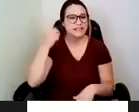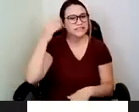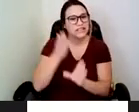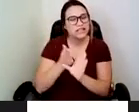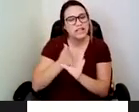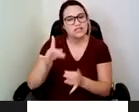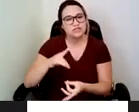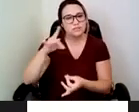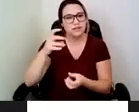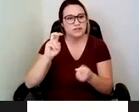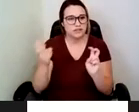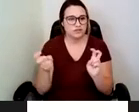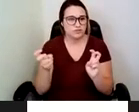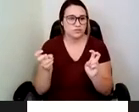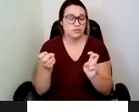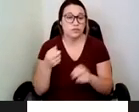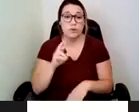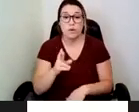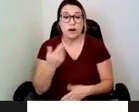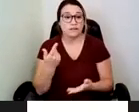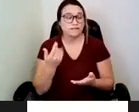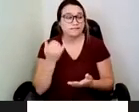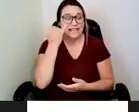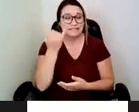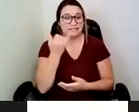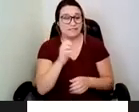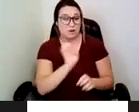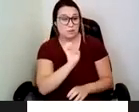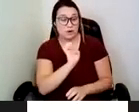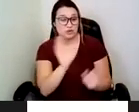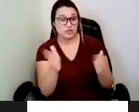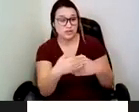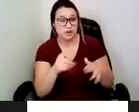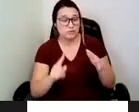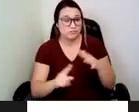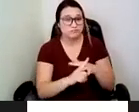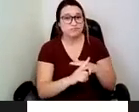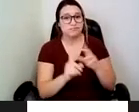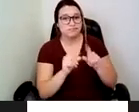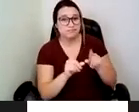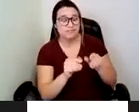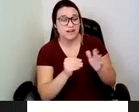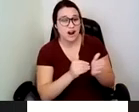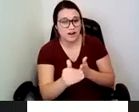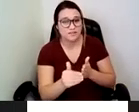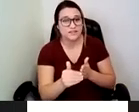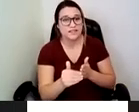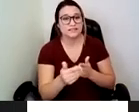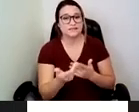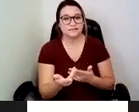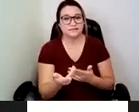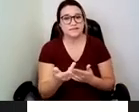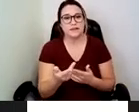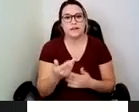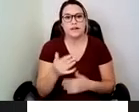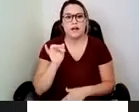bouncing in and out of the ER for the same diagnosis or multiple hospitalizations, a prolonged stay in the